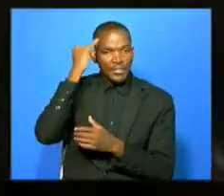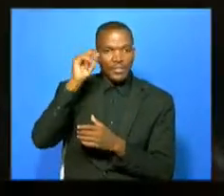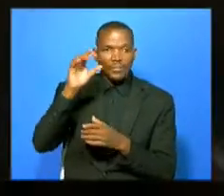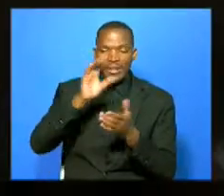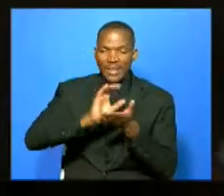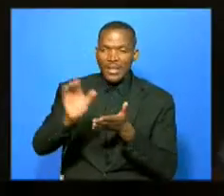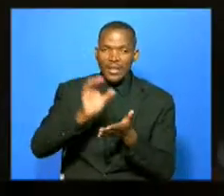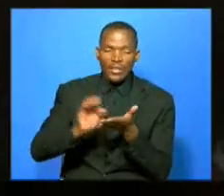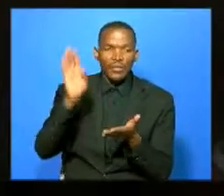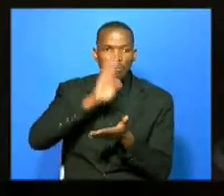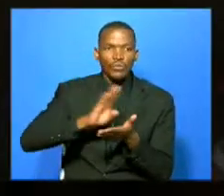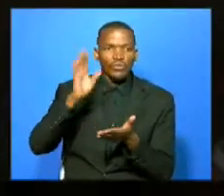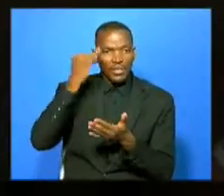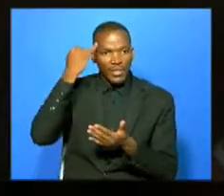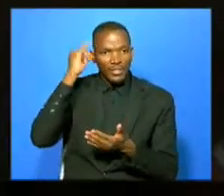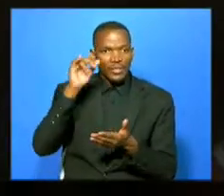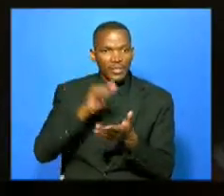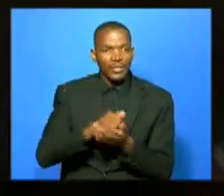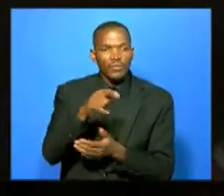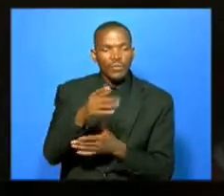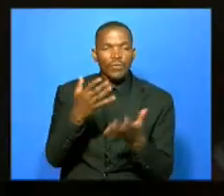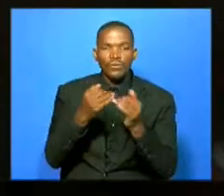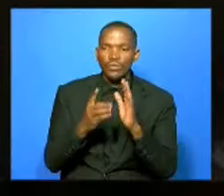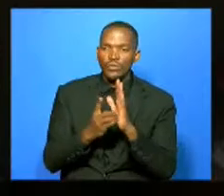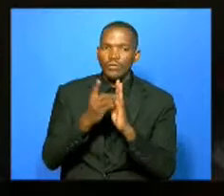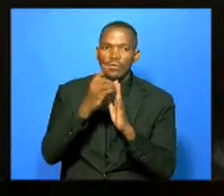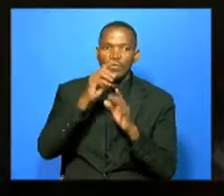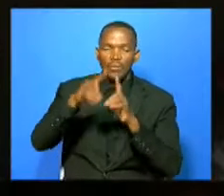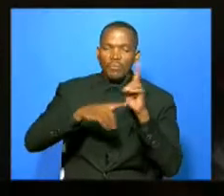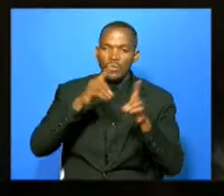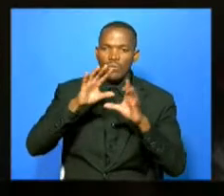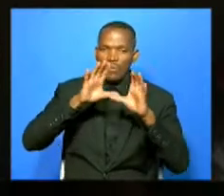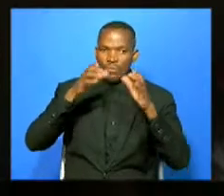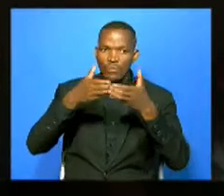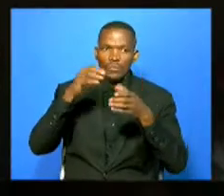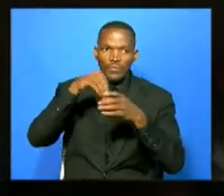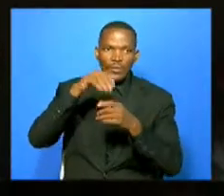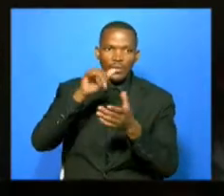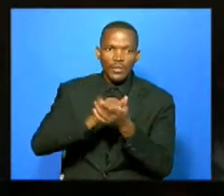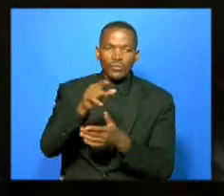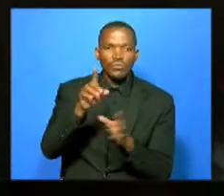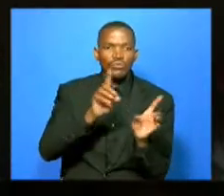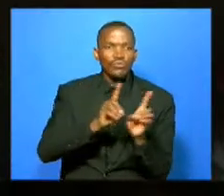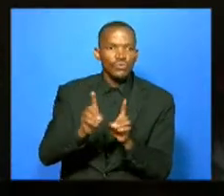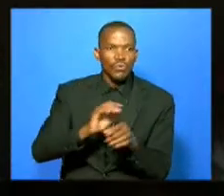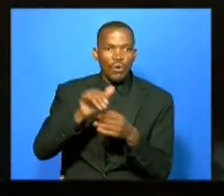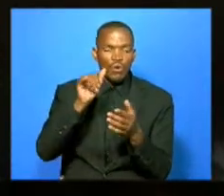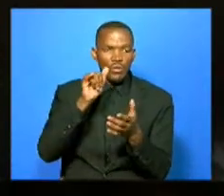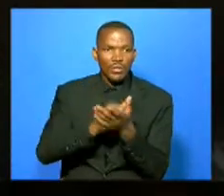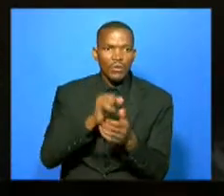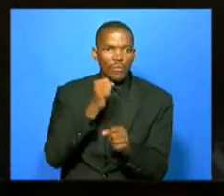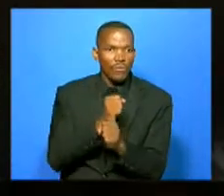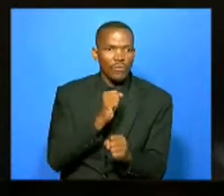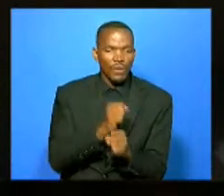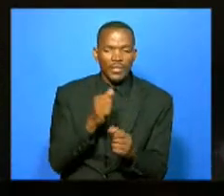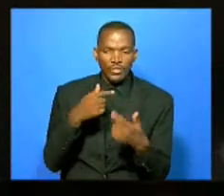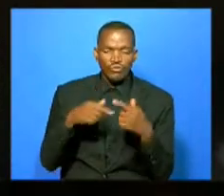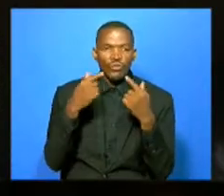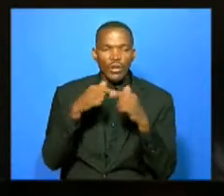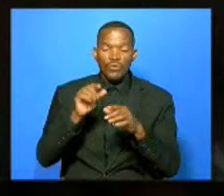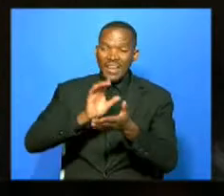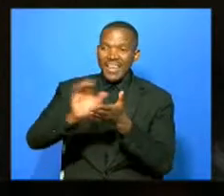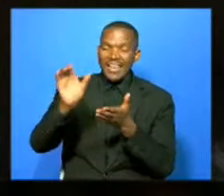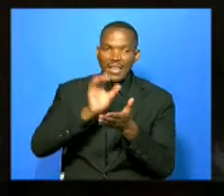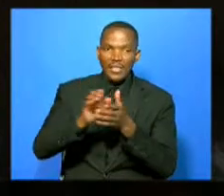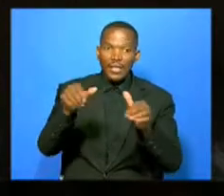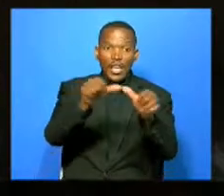botswana initiative ke a go rotloetsa batsaya karolo botlhe go dira ditiro tse di lekang go tokafatsa bophepha